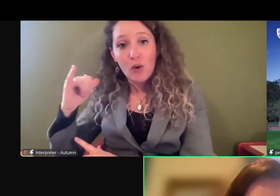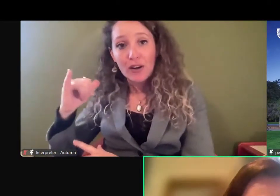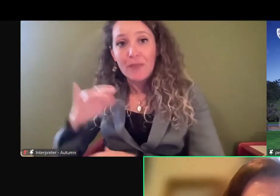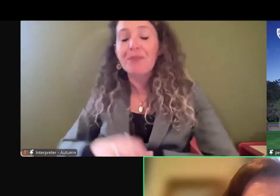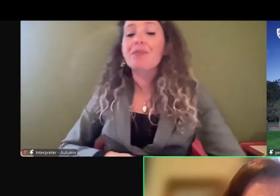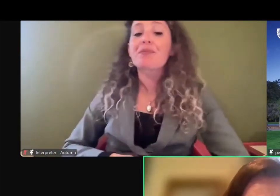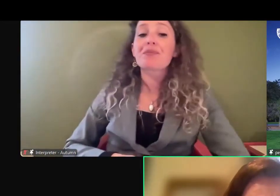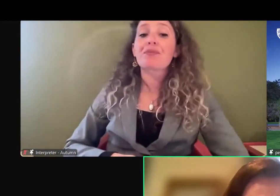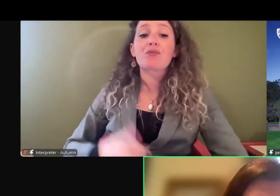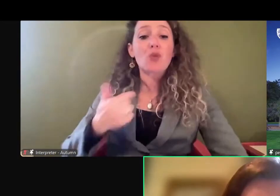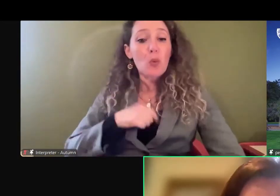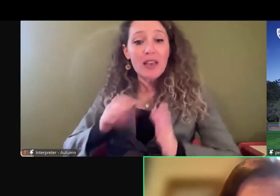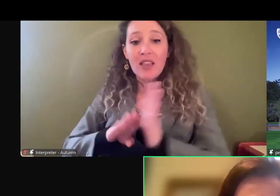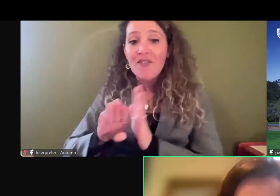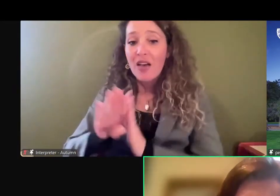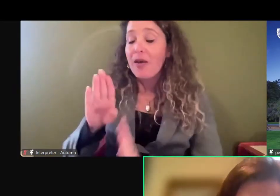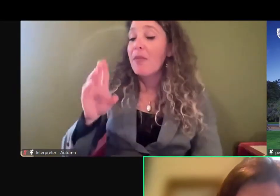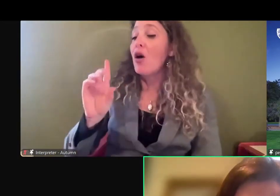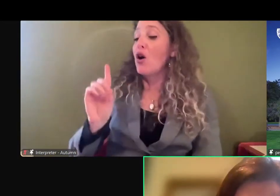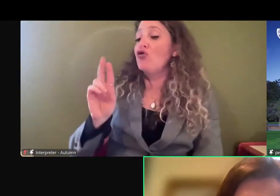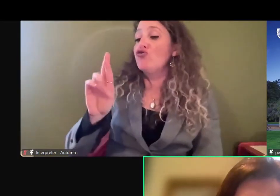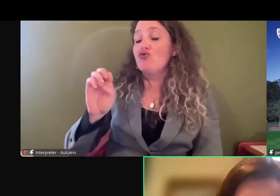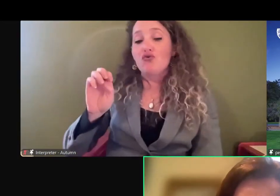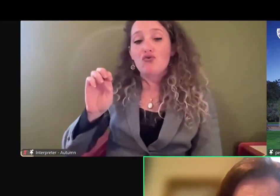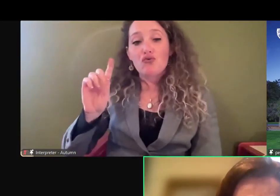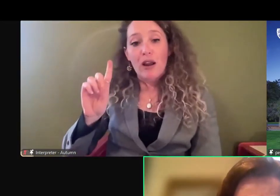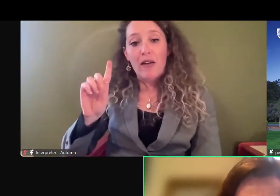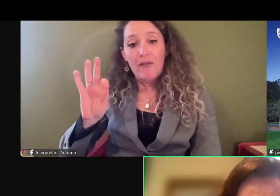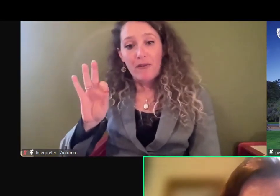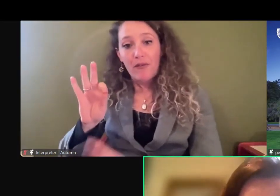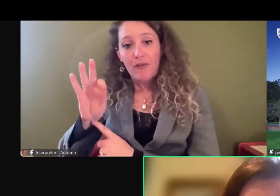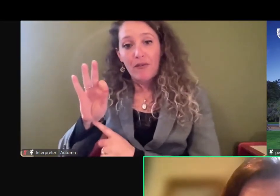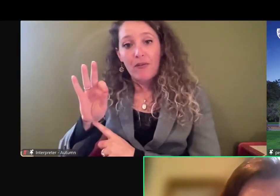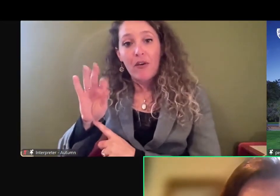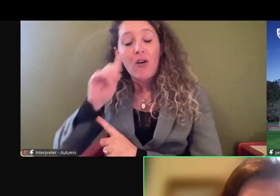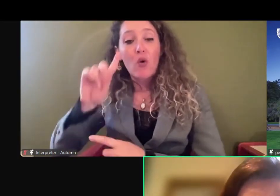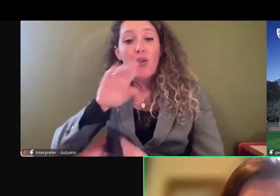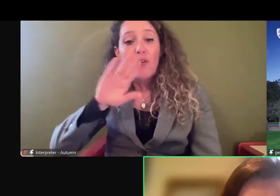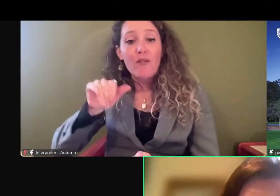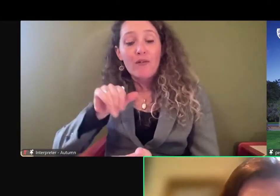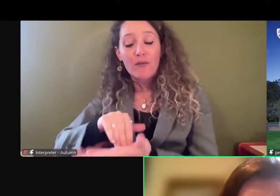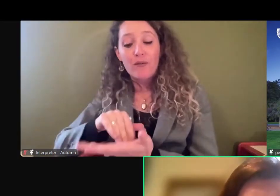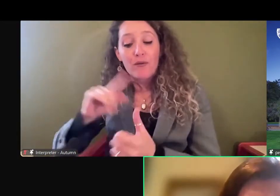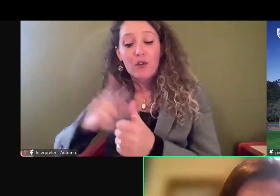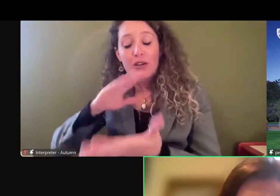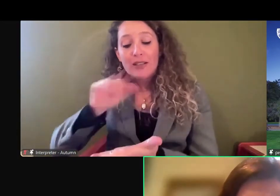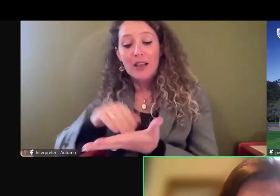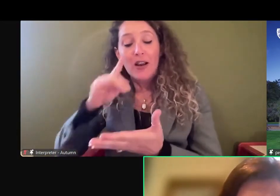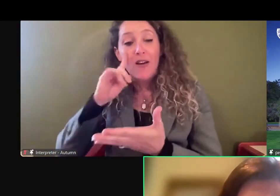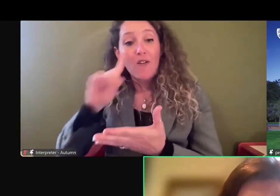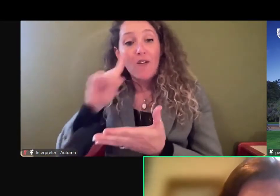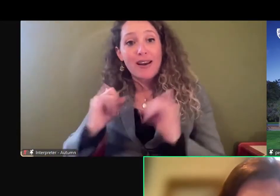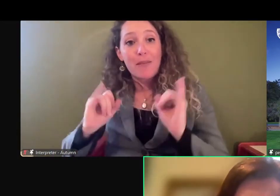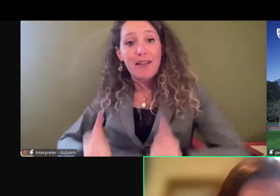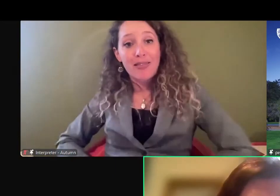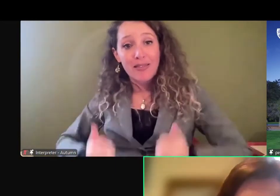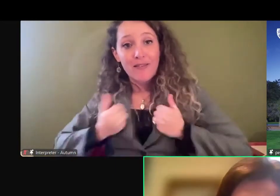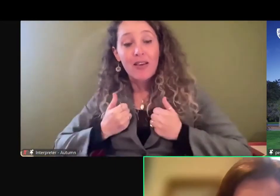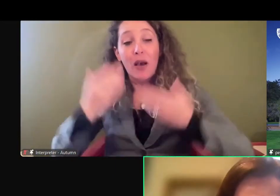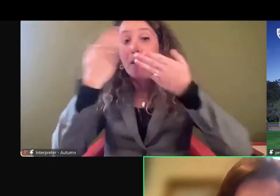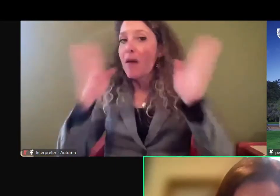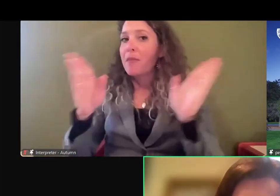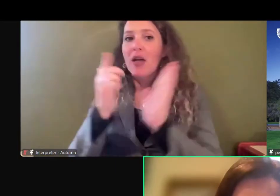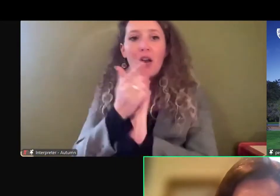out of that first center for independent living to become a law and public policy